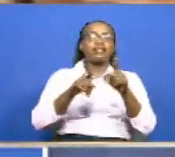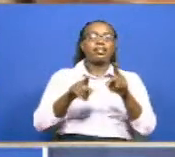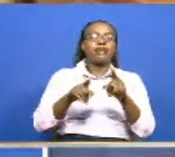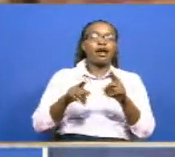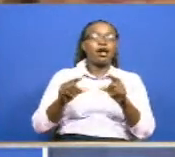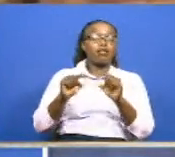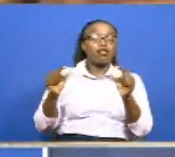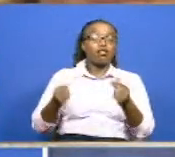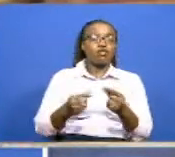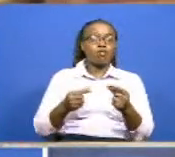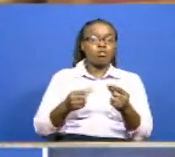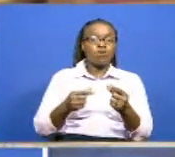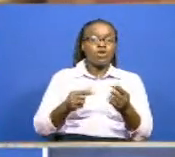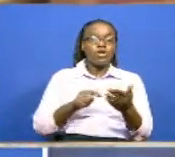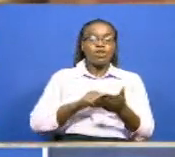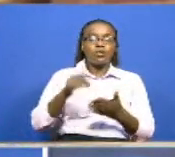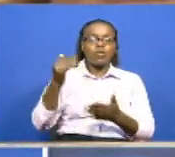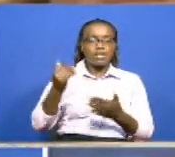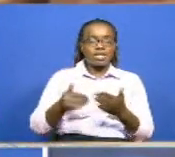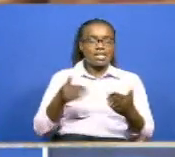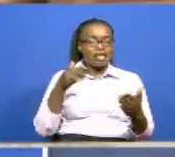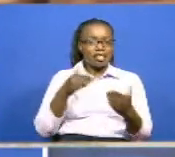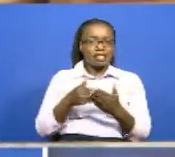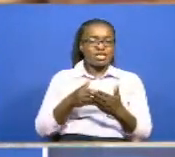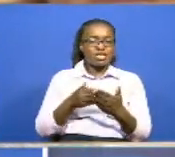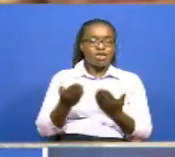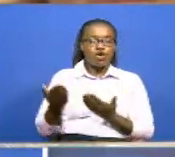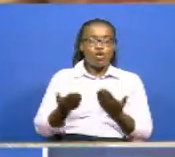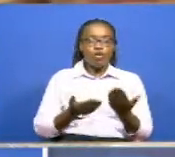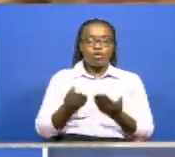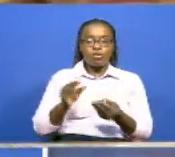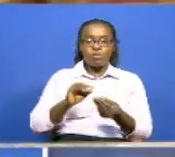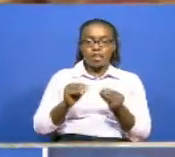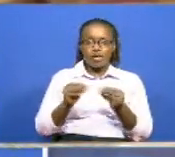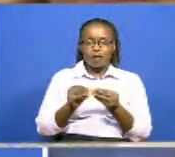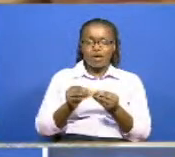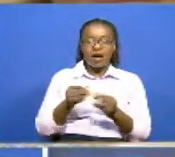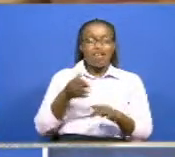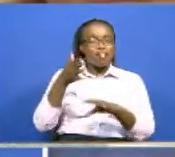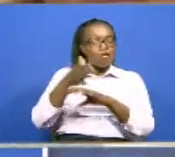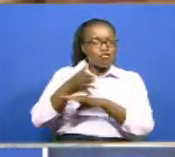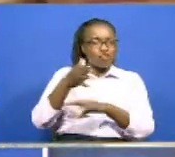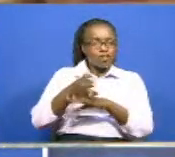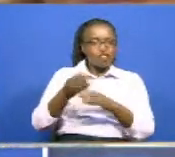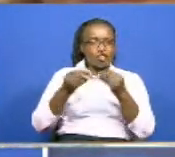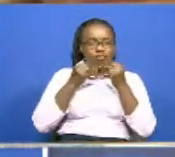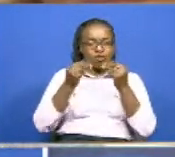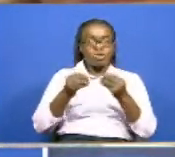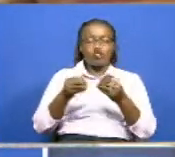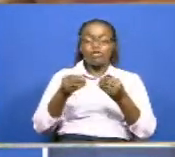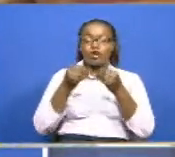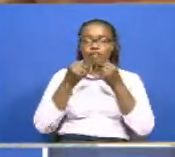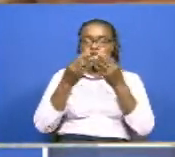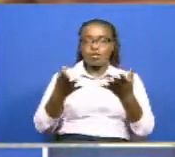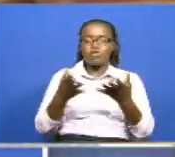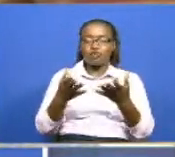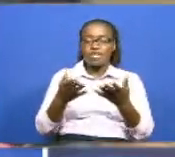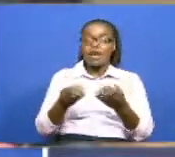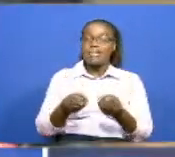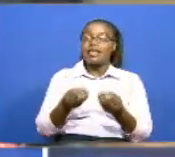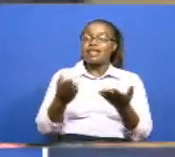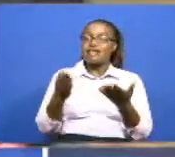weekend against Huduma Number by giving distorted information, thereby threatening our national